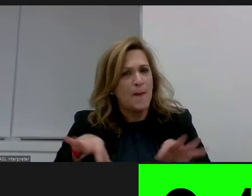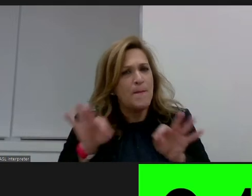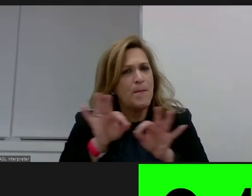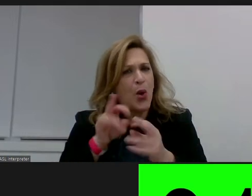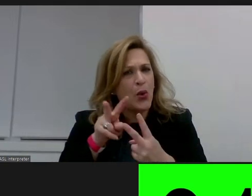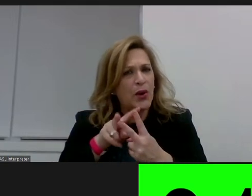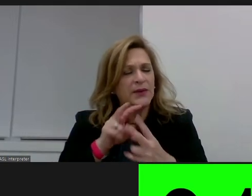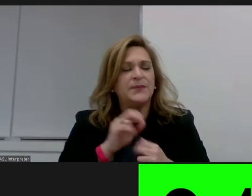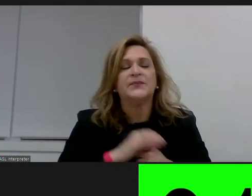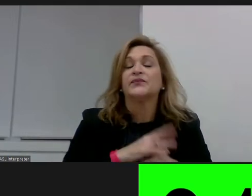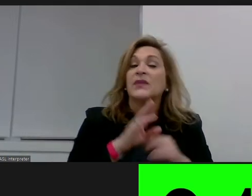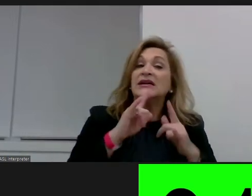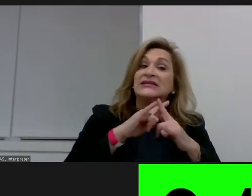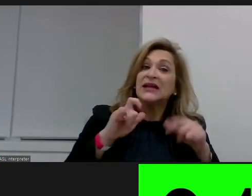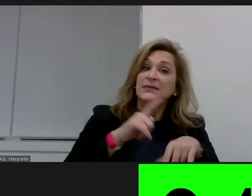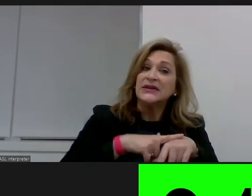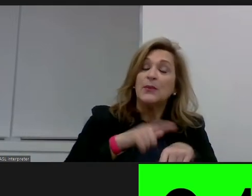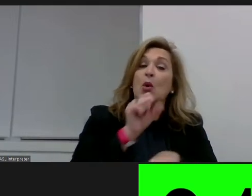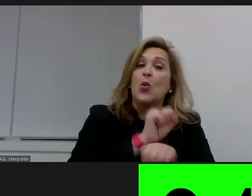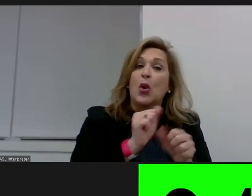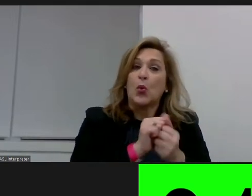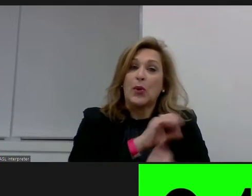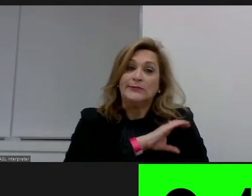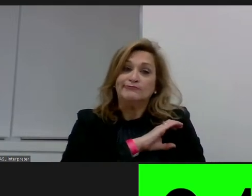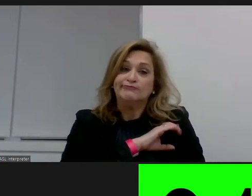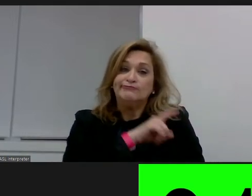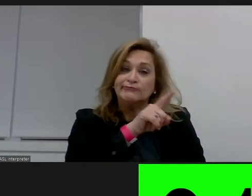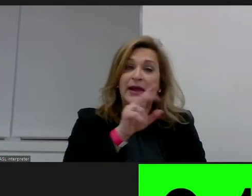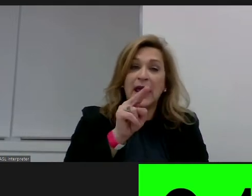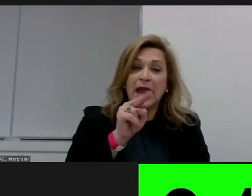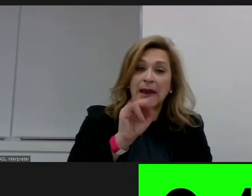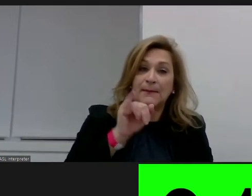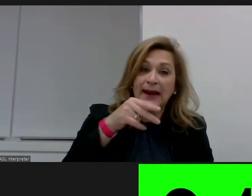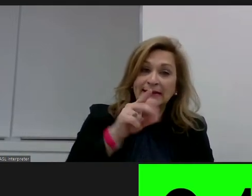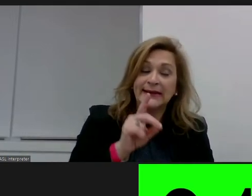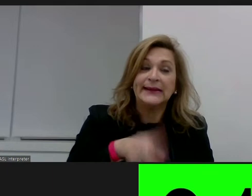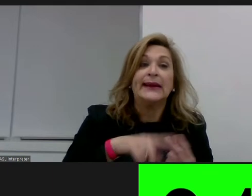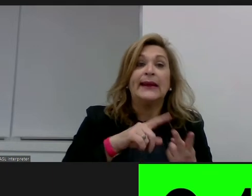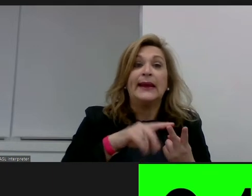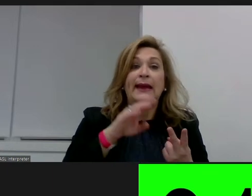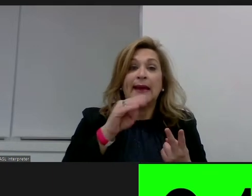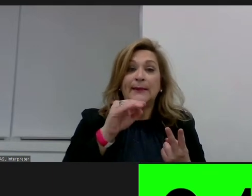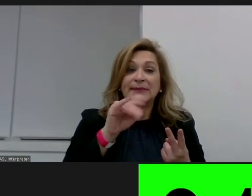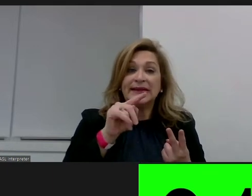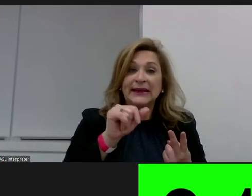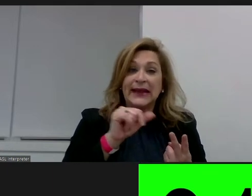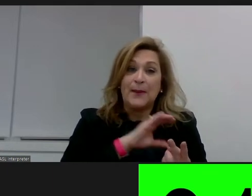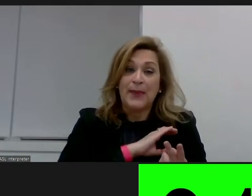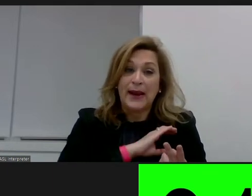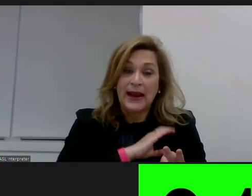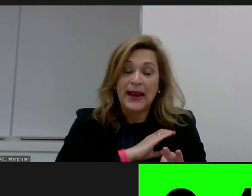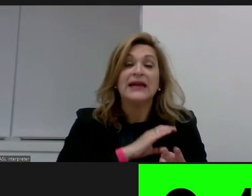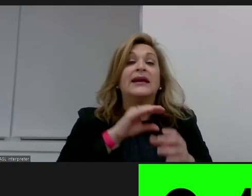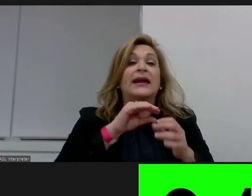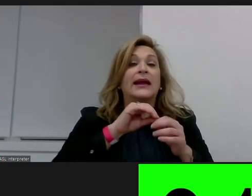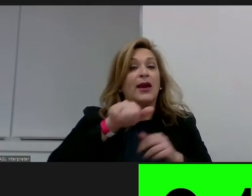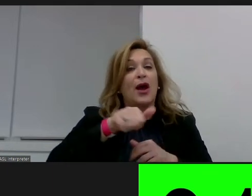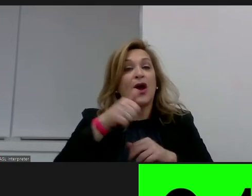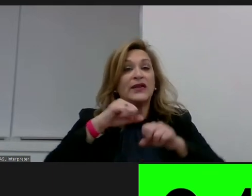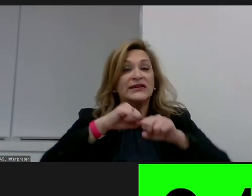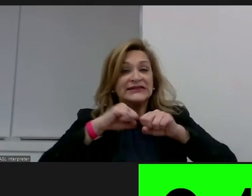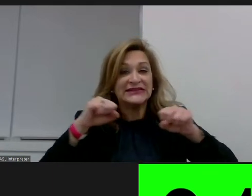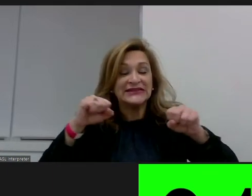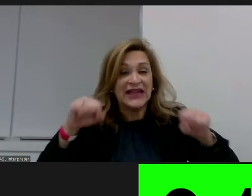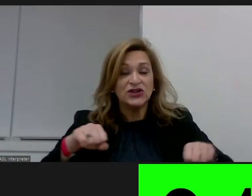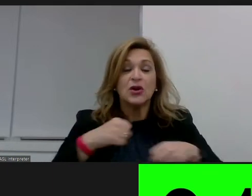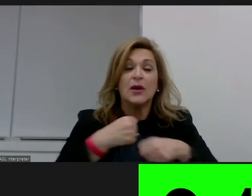work together with the law enforcement, NYPD, and MTA police at major other stations to make sure that safety is